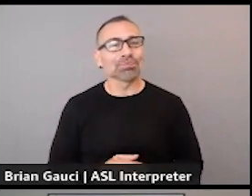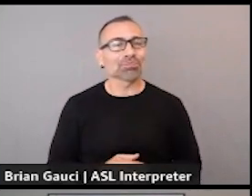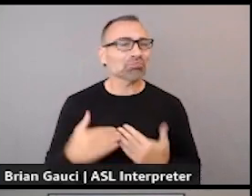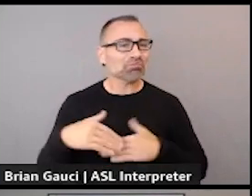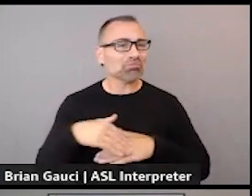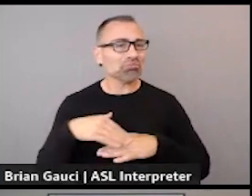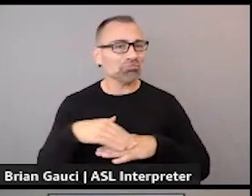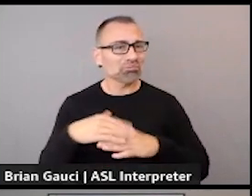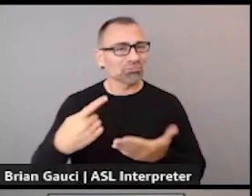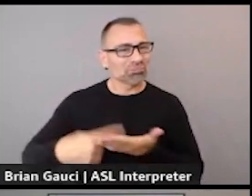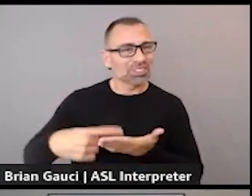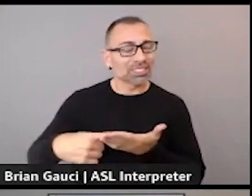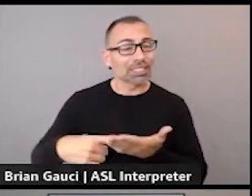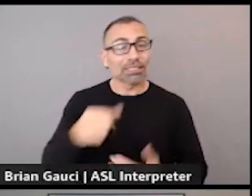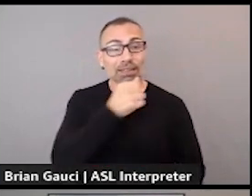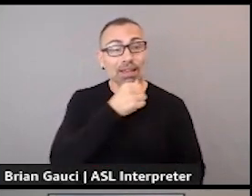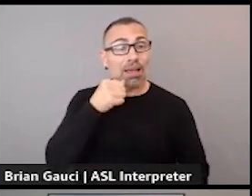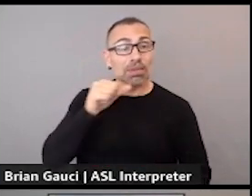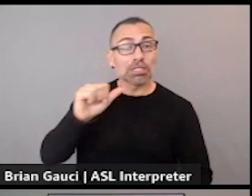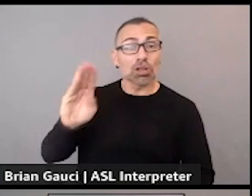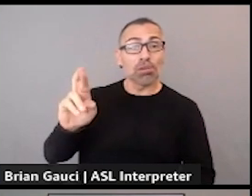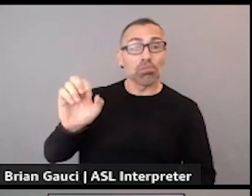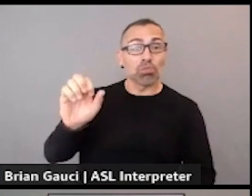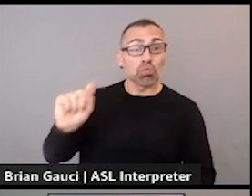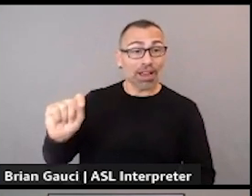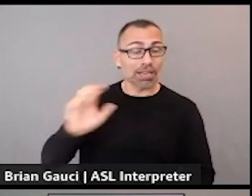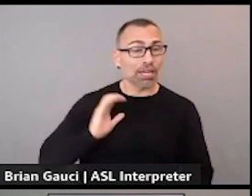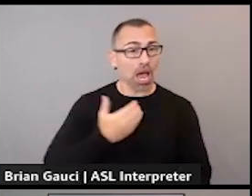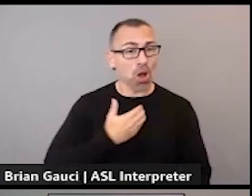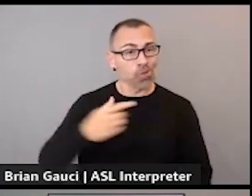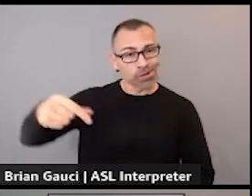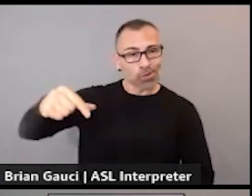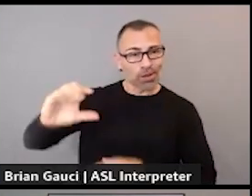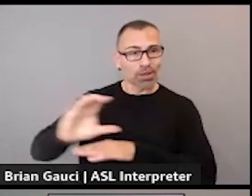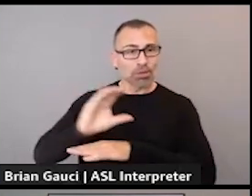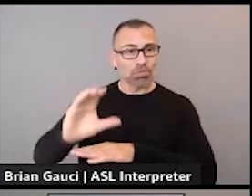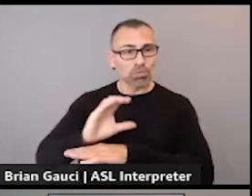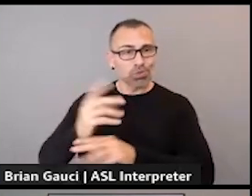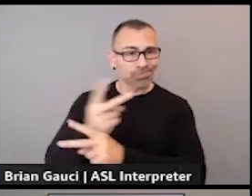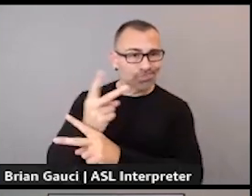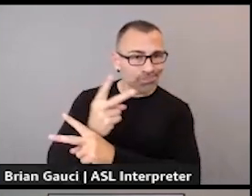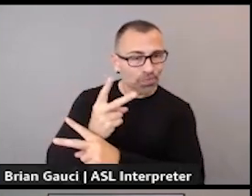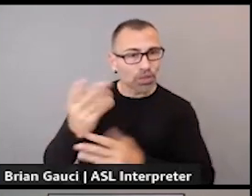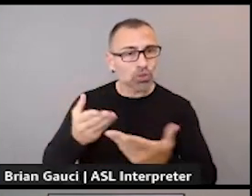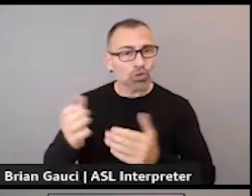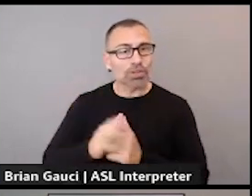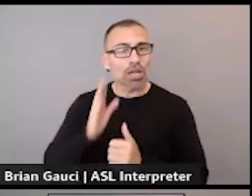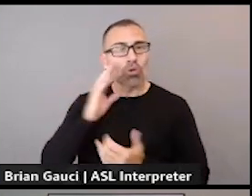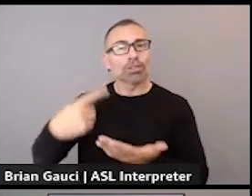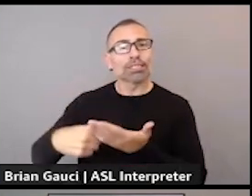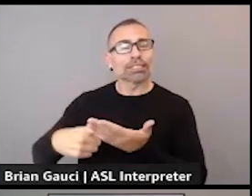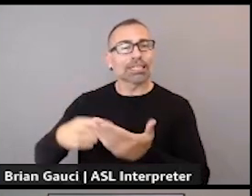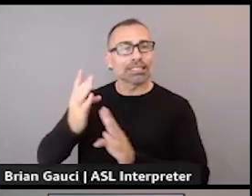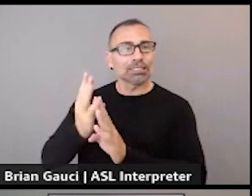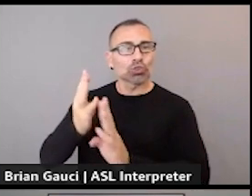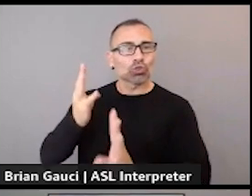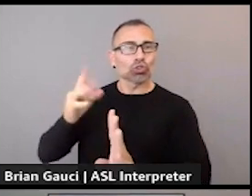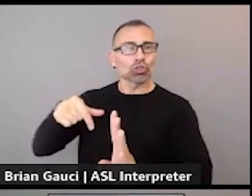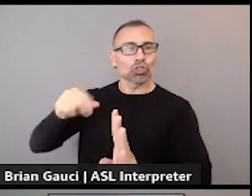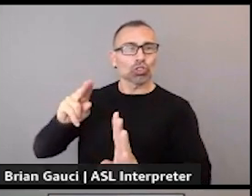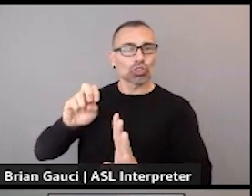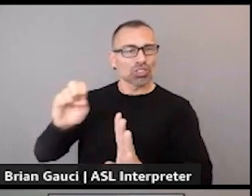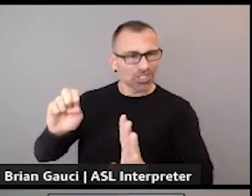article about quantum physics. And the only thing I took from that article is like when you were saying probabilistic, that the only point you